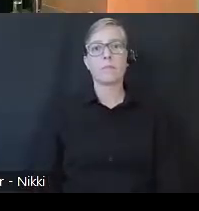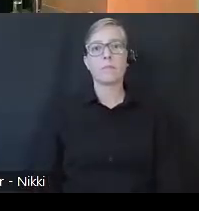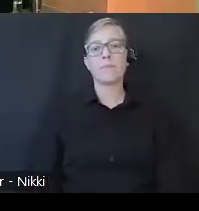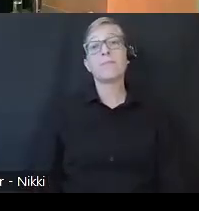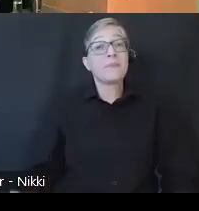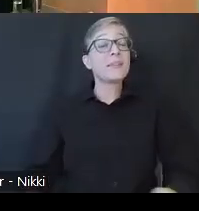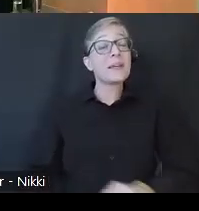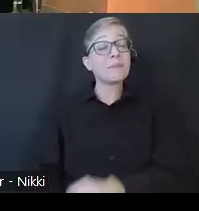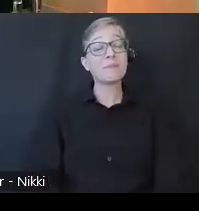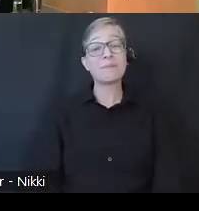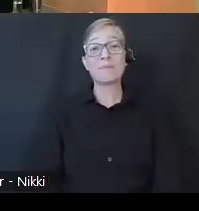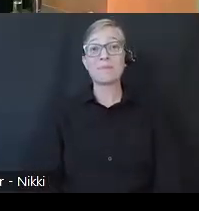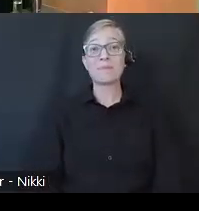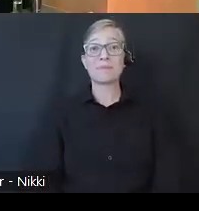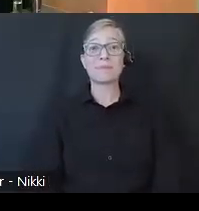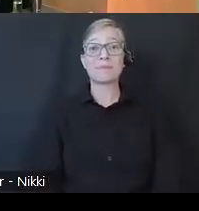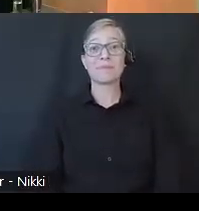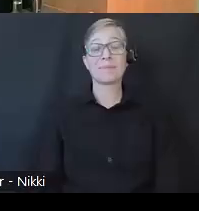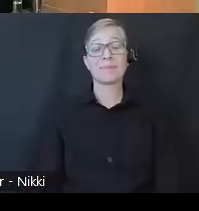Yeah. And also,